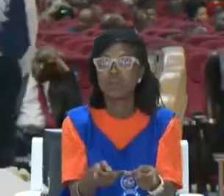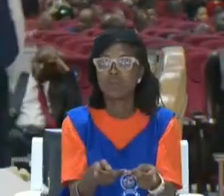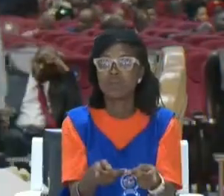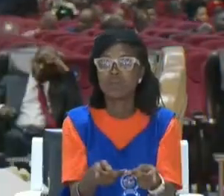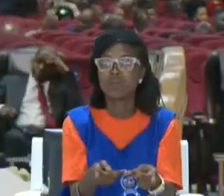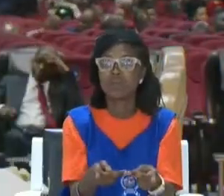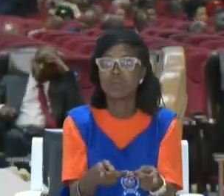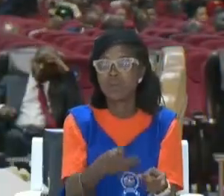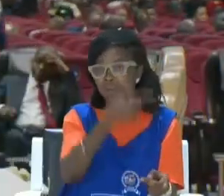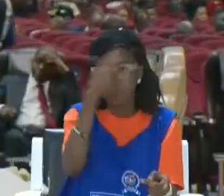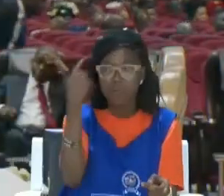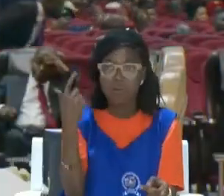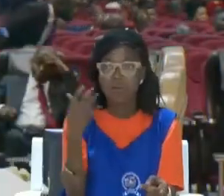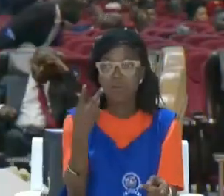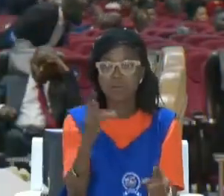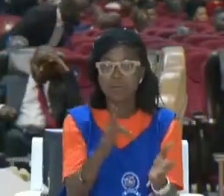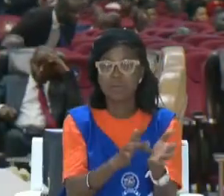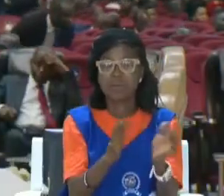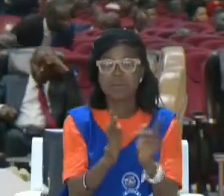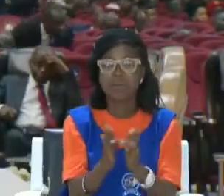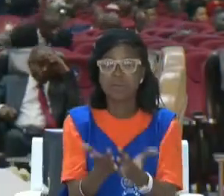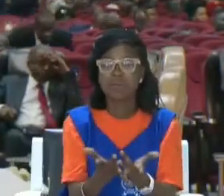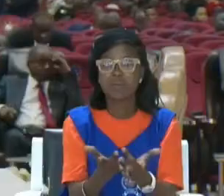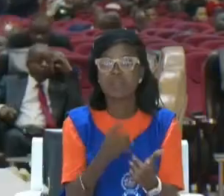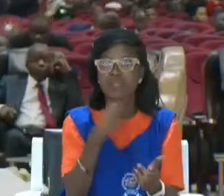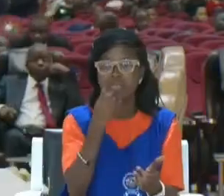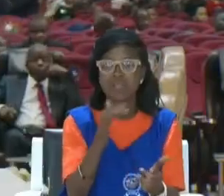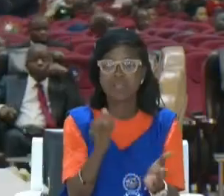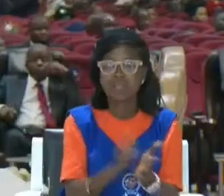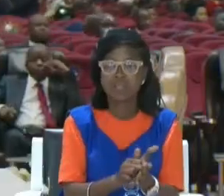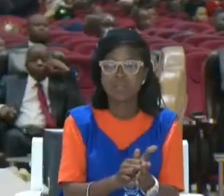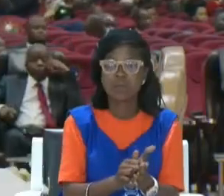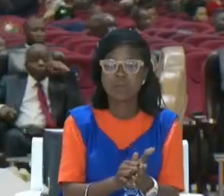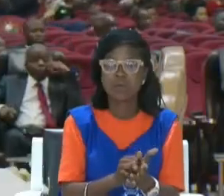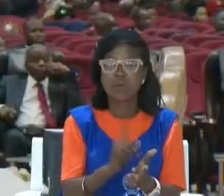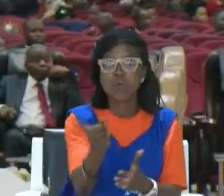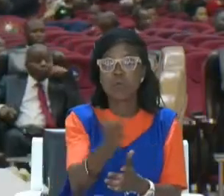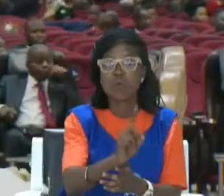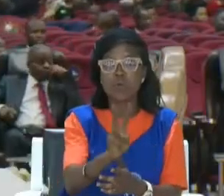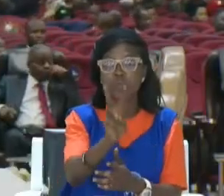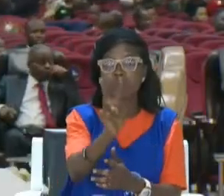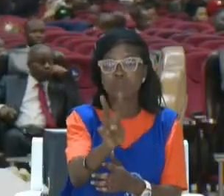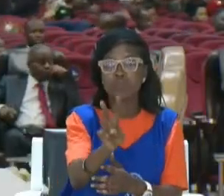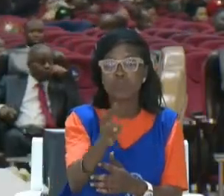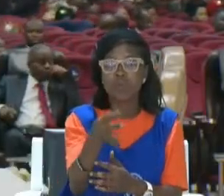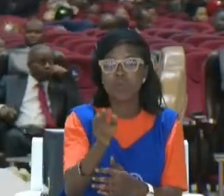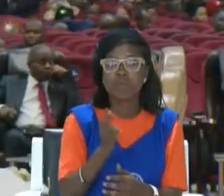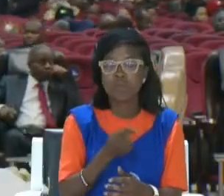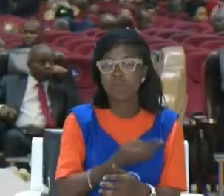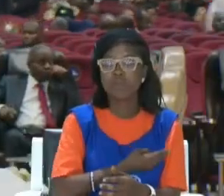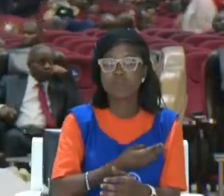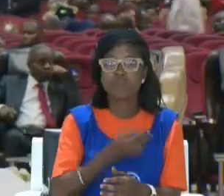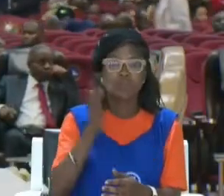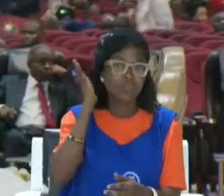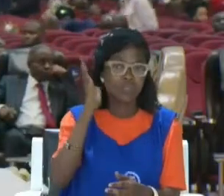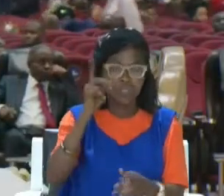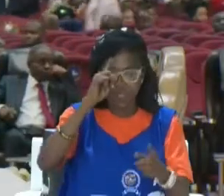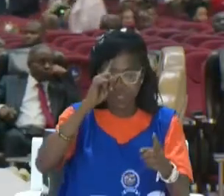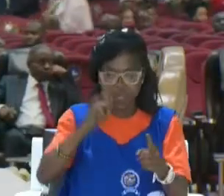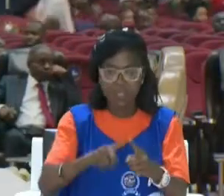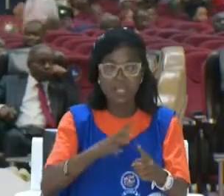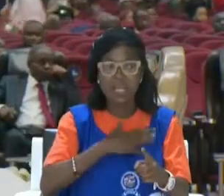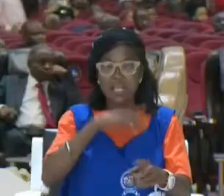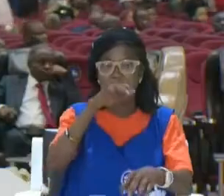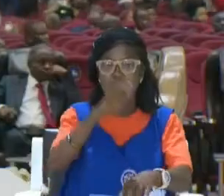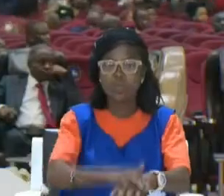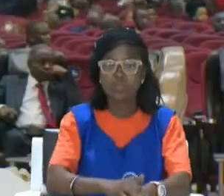because the Bible says if two of us shall agree as touching anything we ask on earth, it